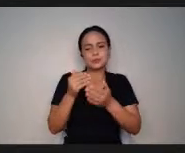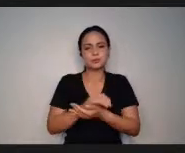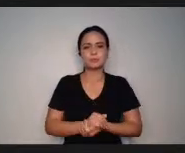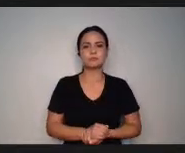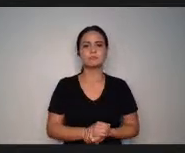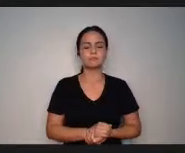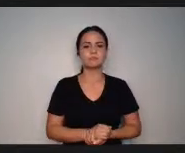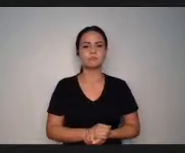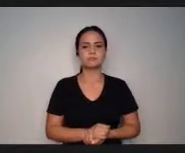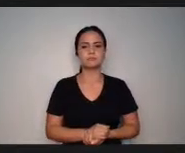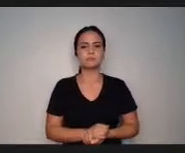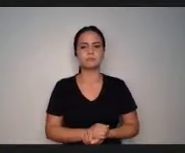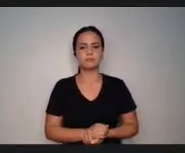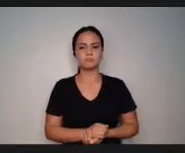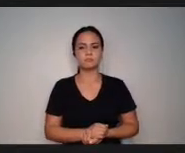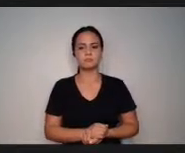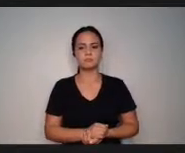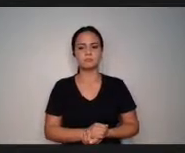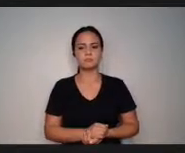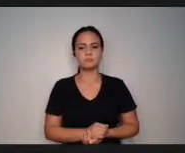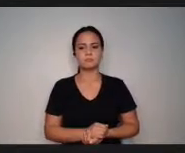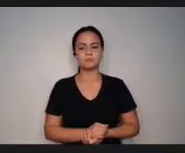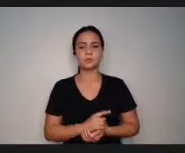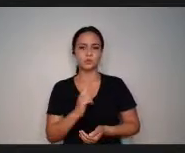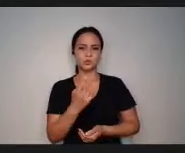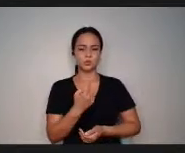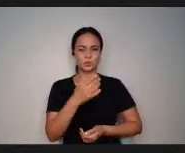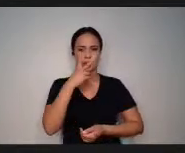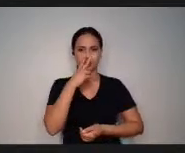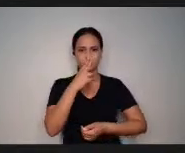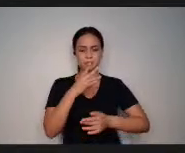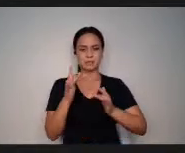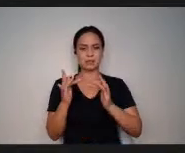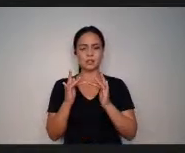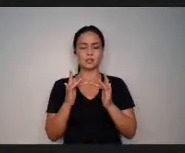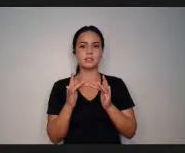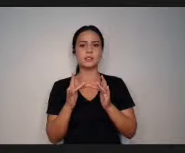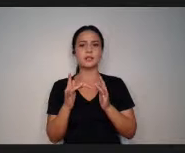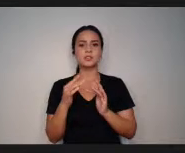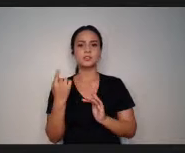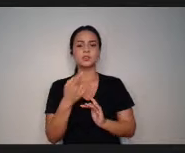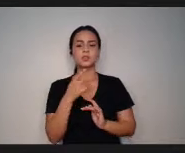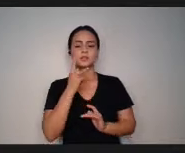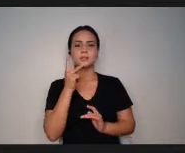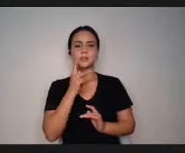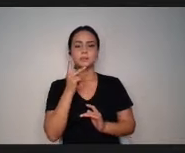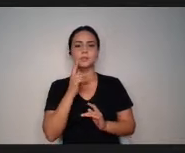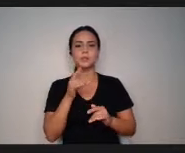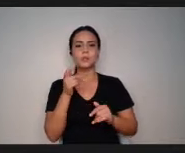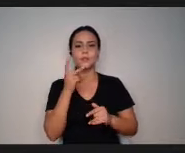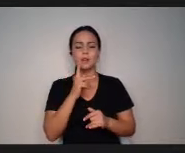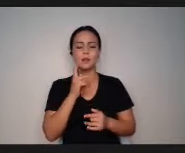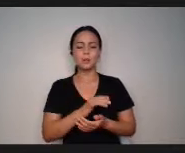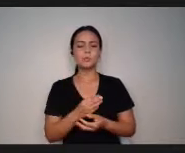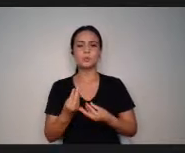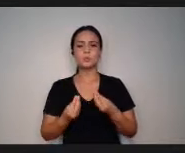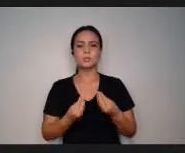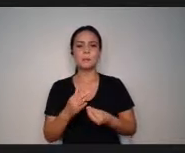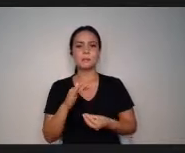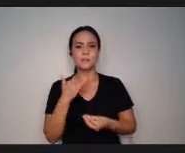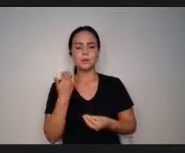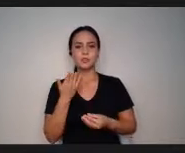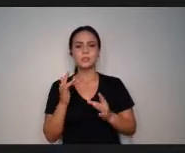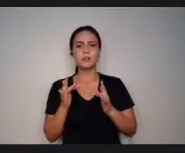And we think it is related to these, what we call deaths of despair. And Case and